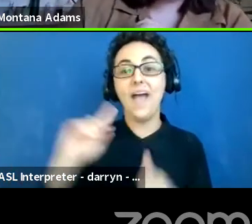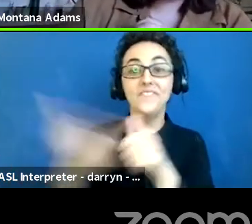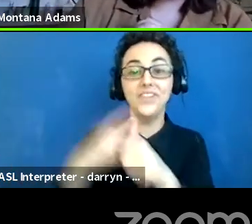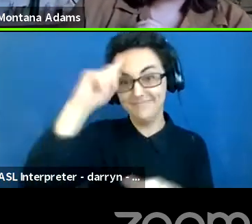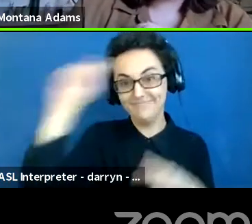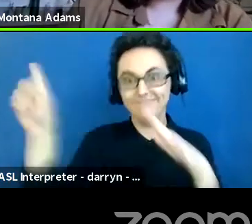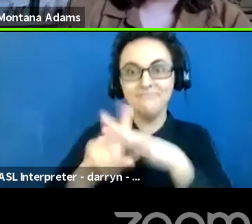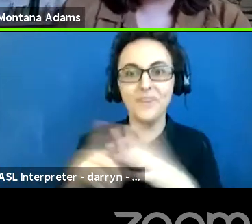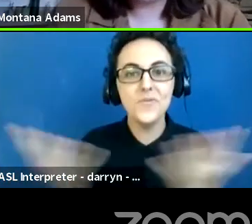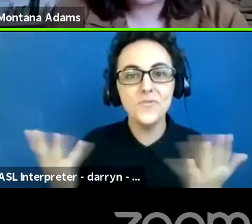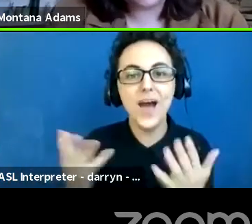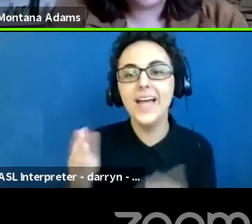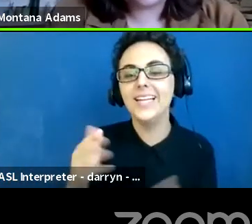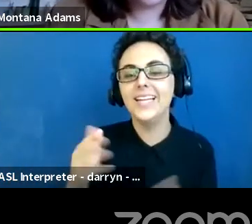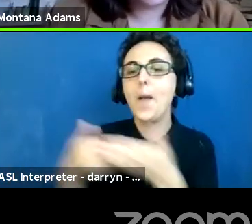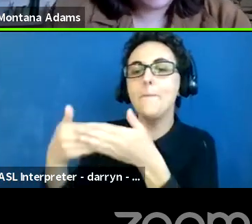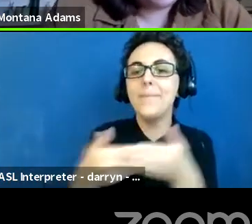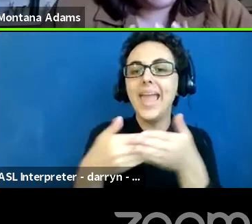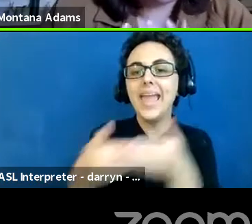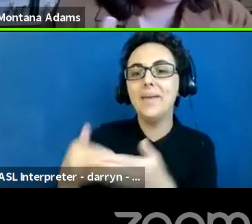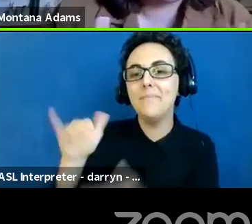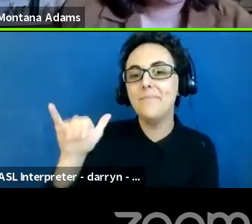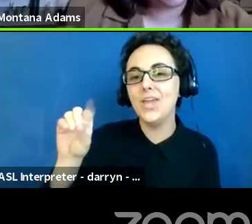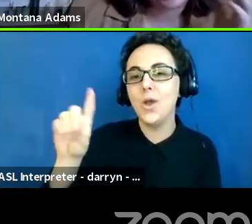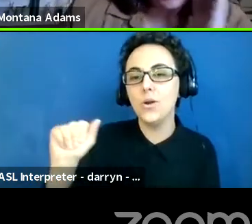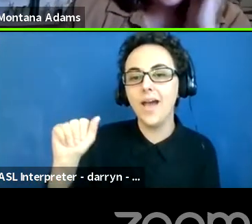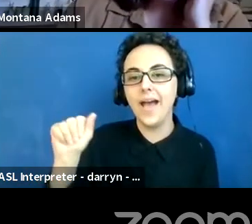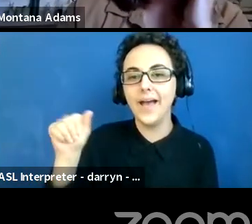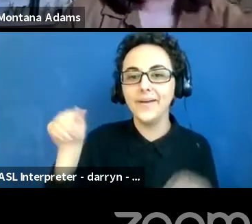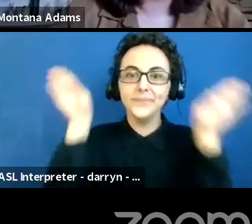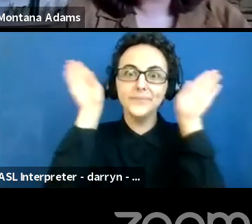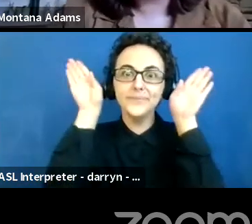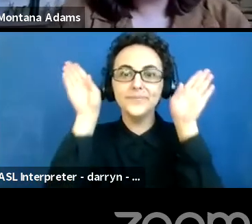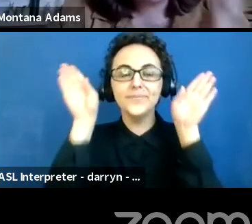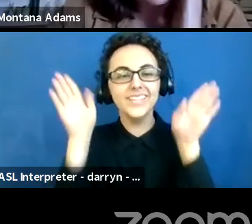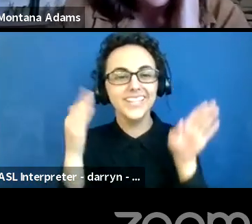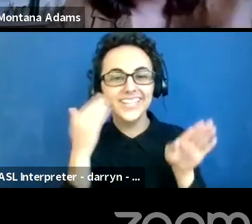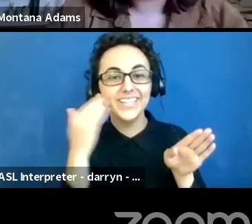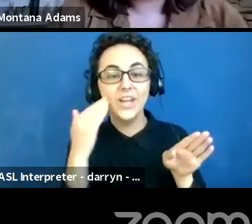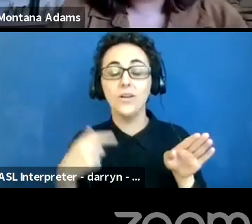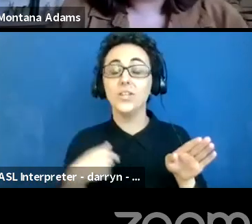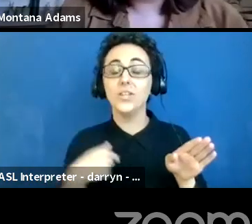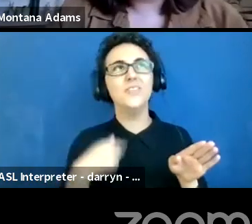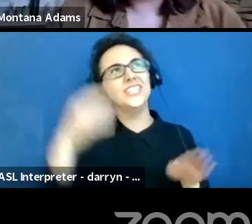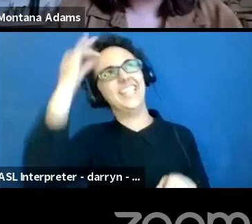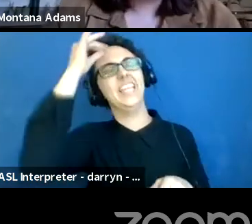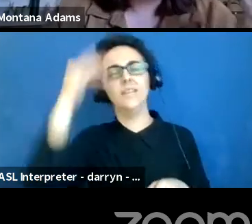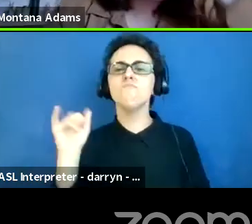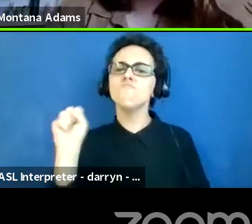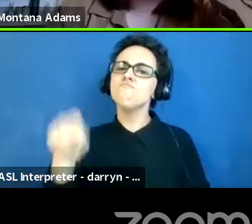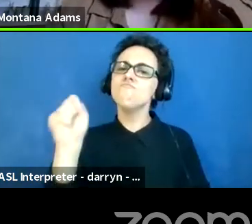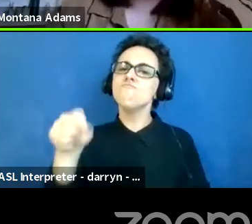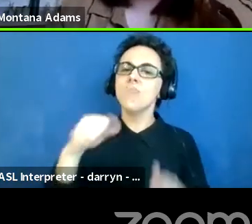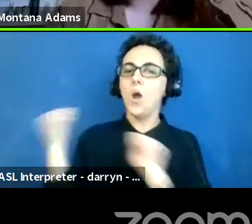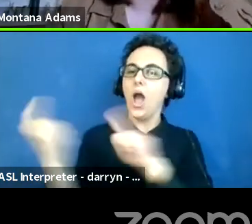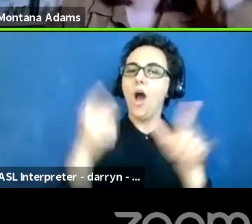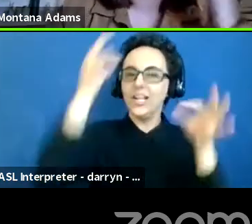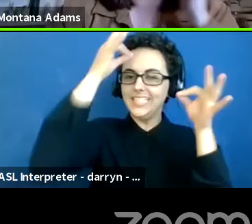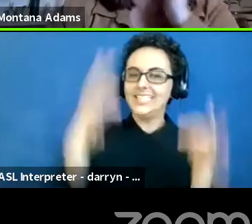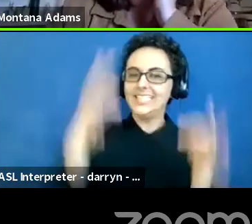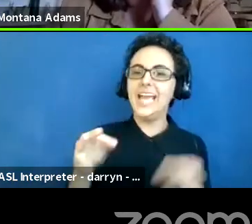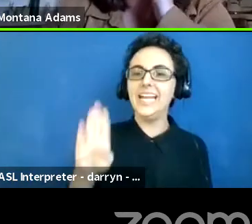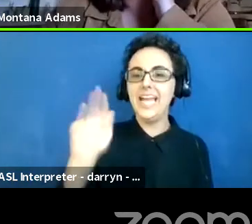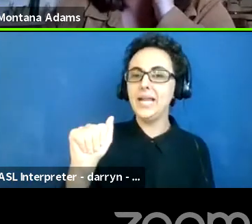Oh my God. Like Baby Yoda's Native. Okay. Like 100%. That's what everyone decided, you know, like it's